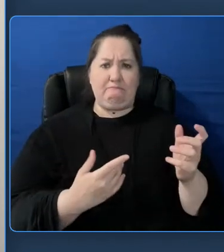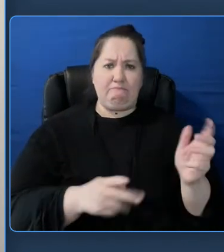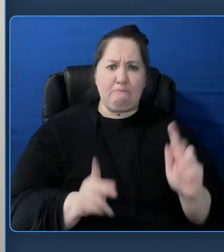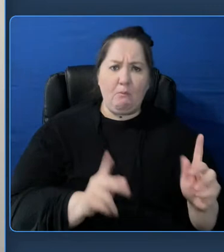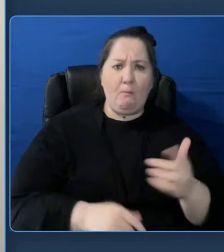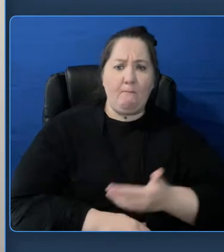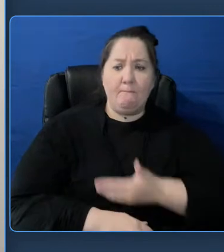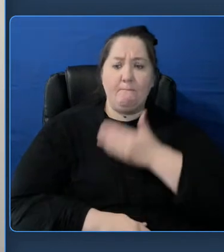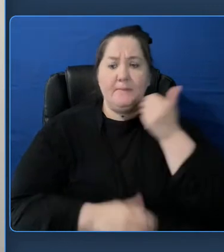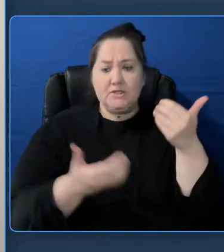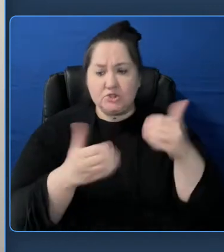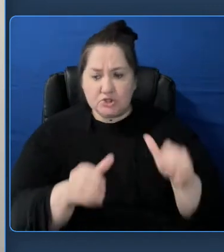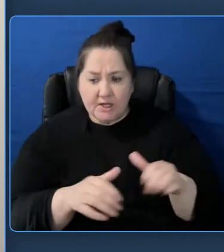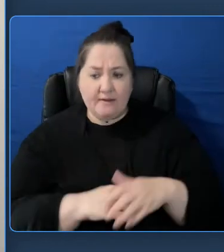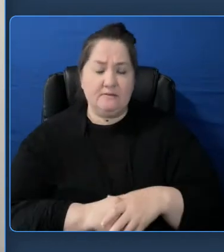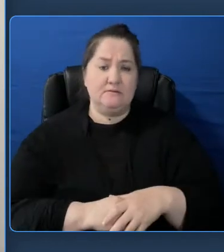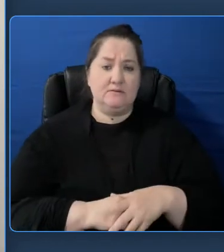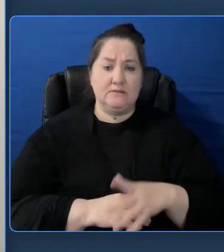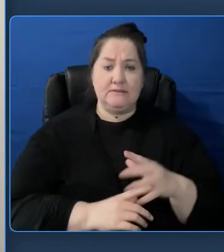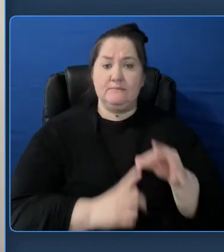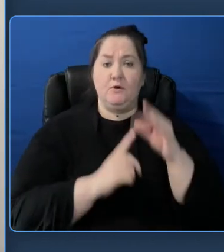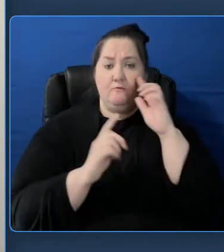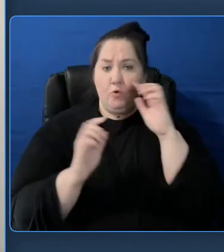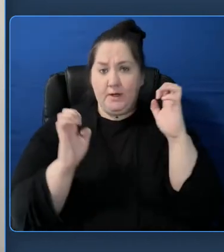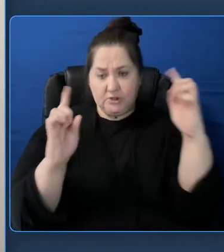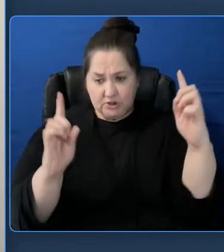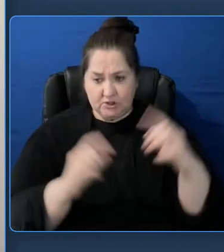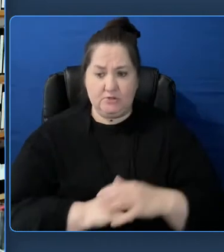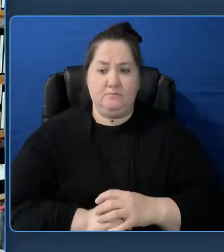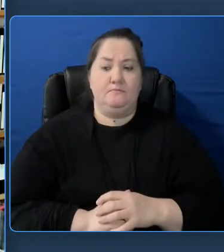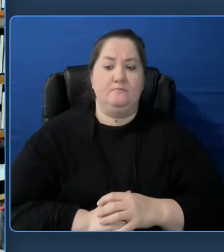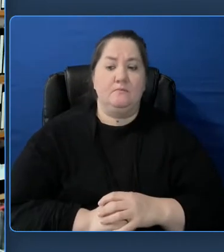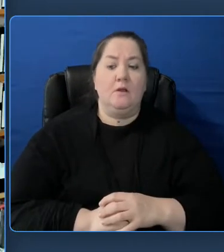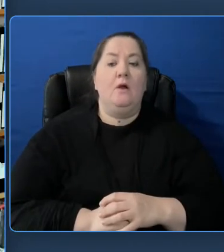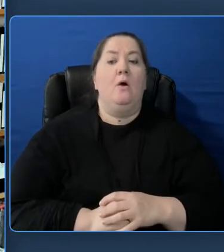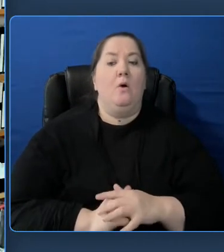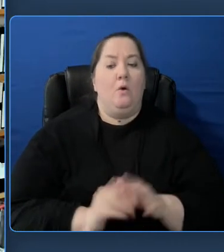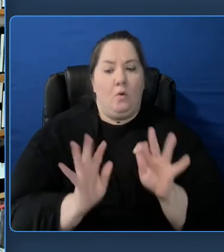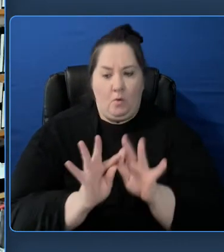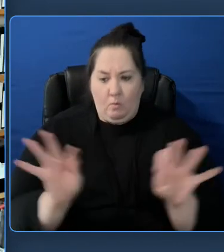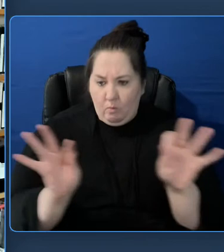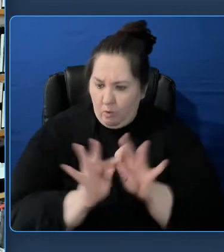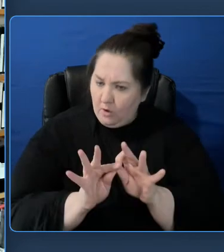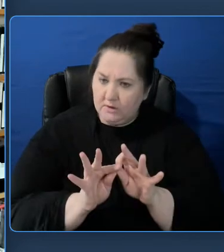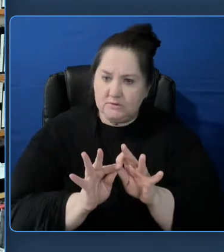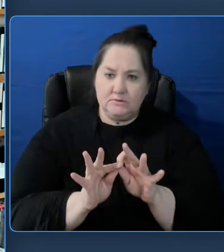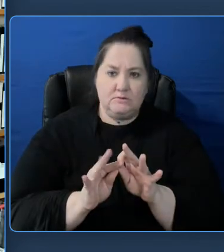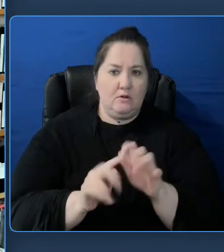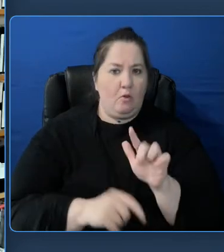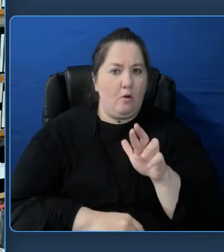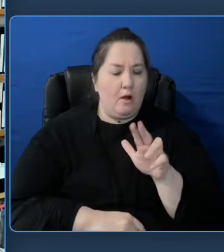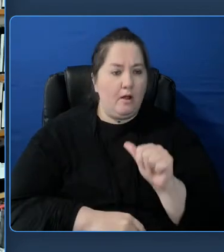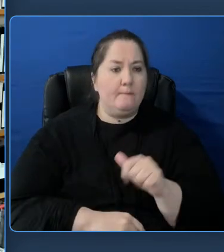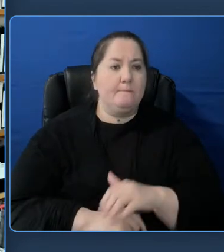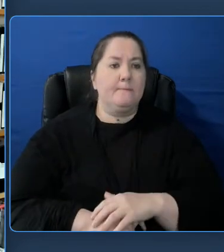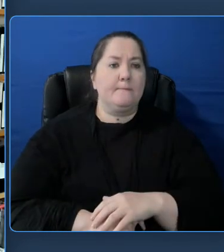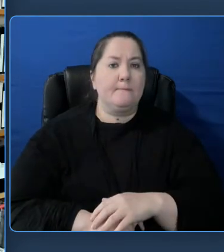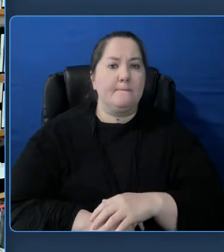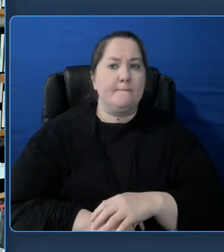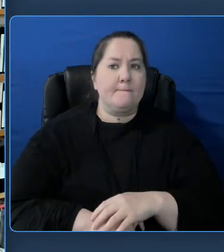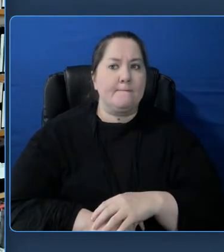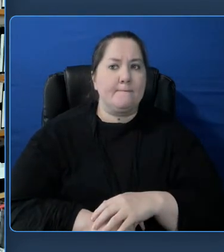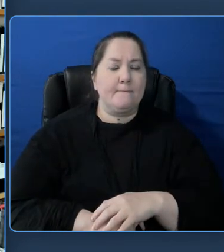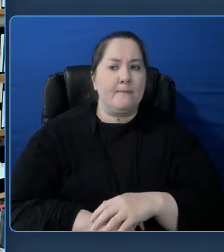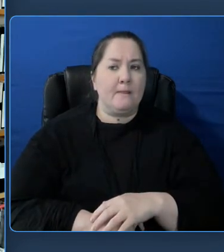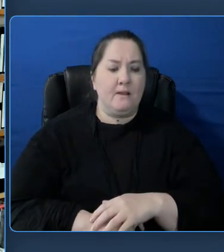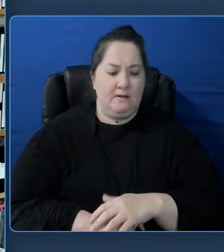the best chance, particularly in education? Boy, that is so important, Laura. In fact,